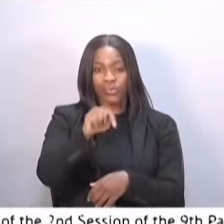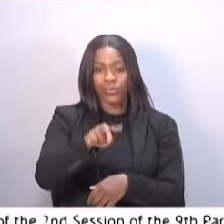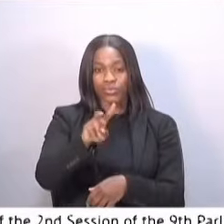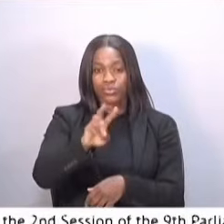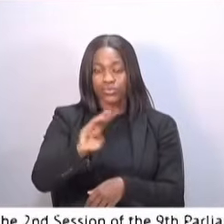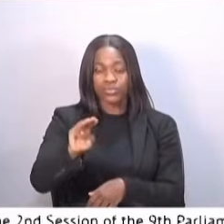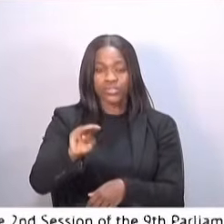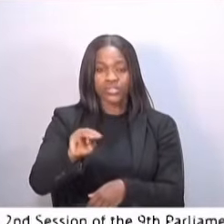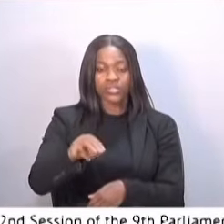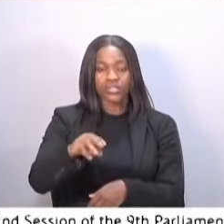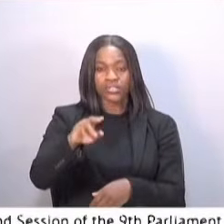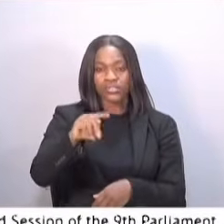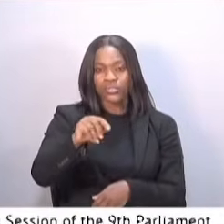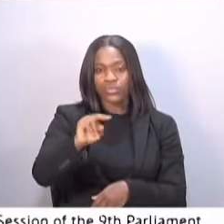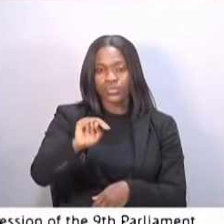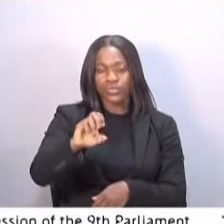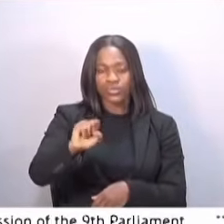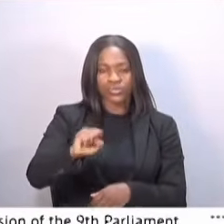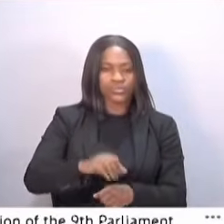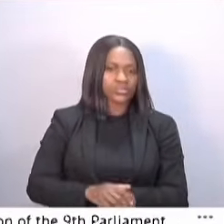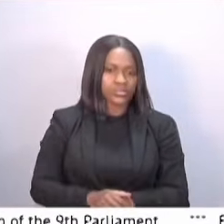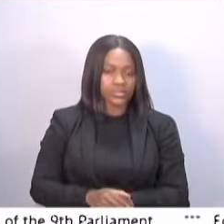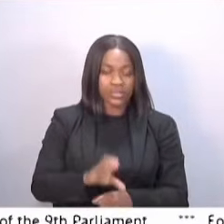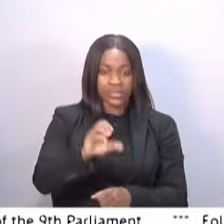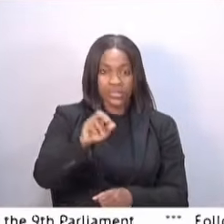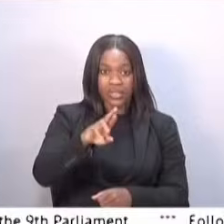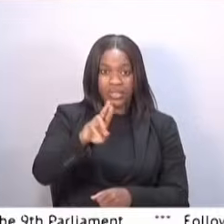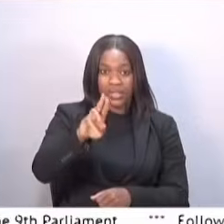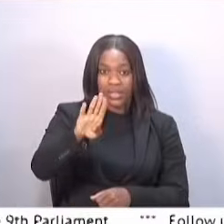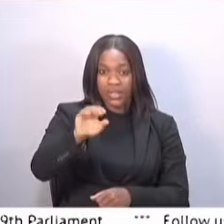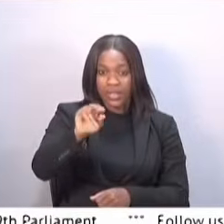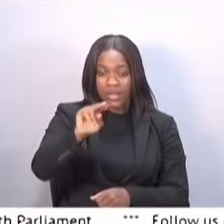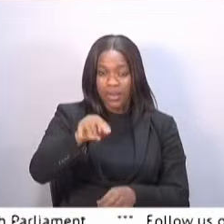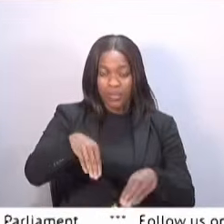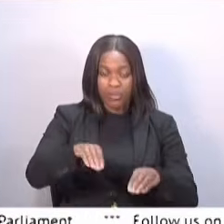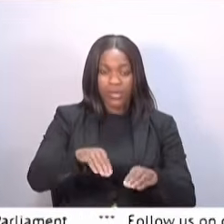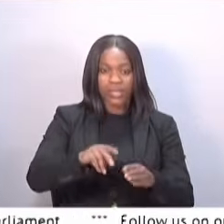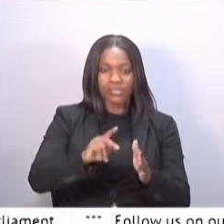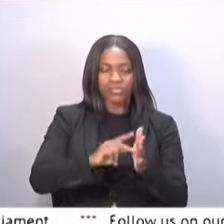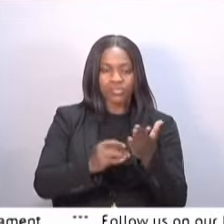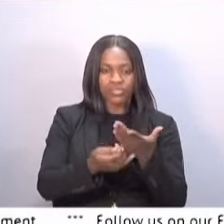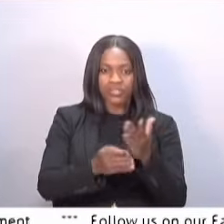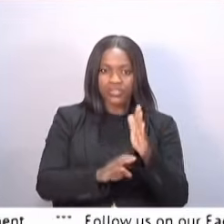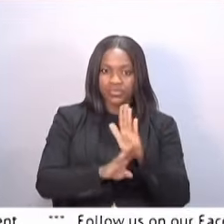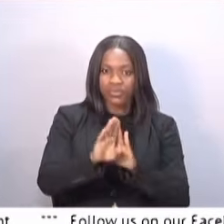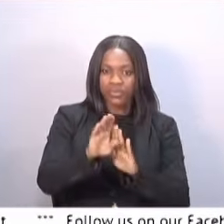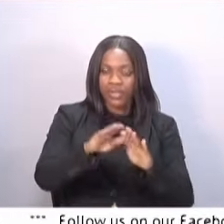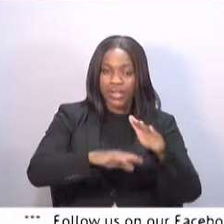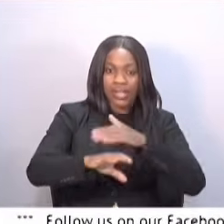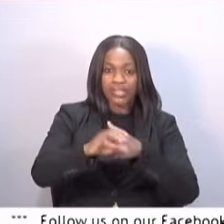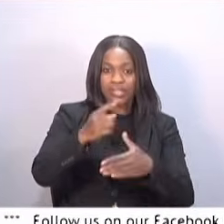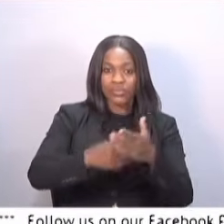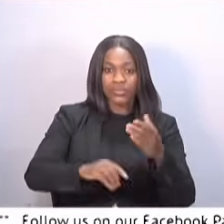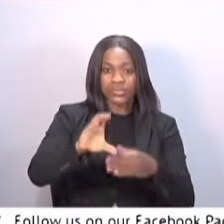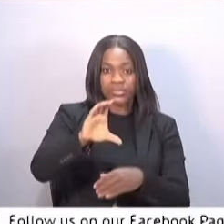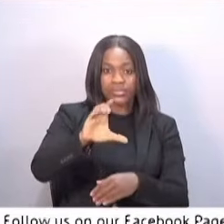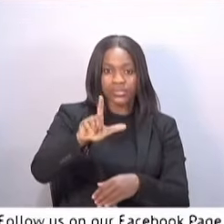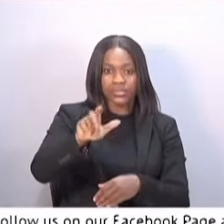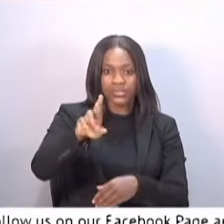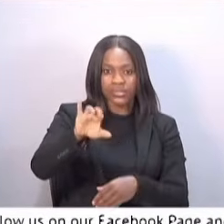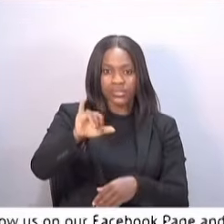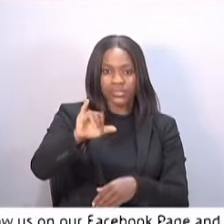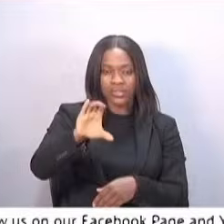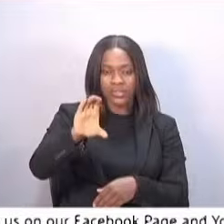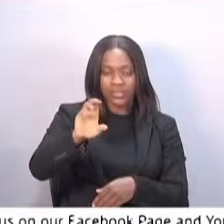tons. Carbon market projects are being developed under the Click Foundation. Established CMO Click working group to attract